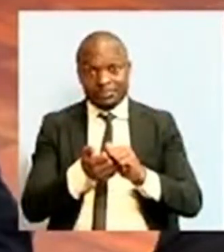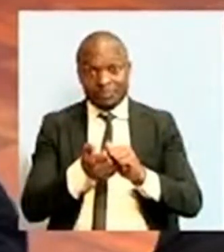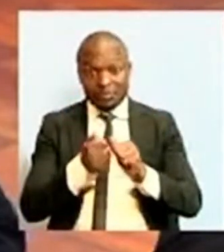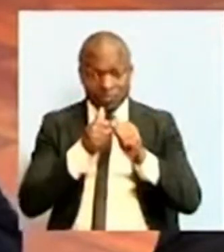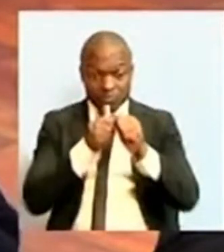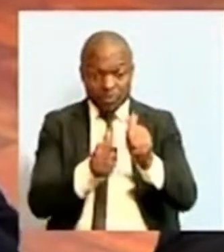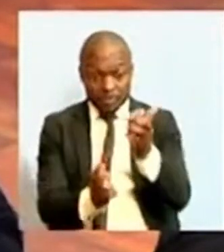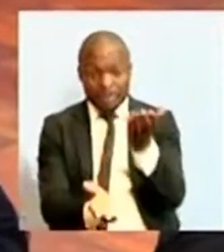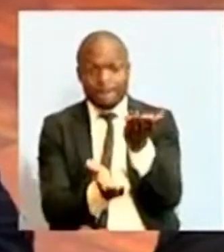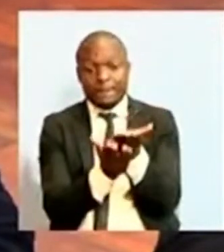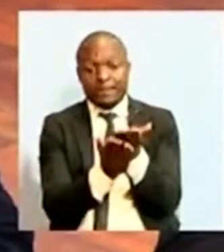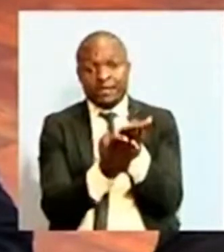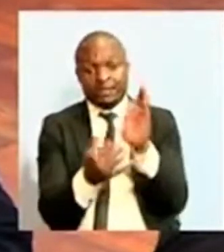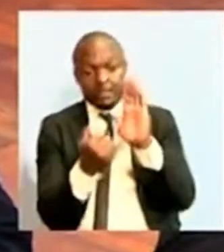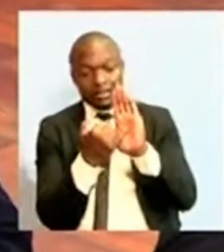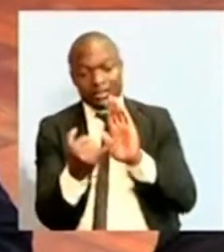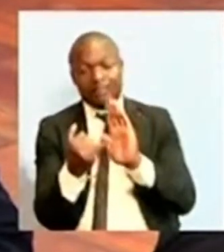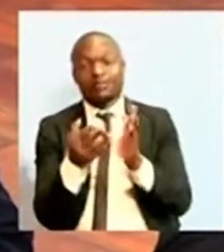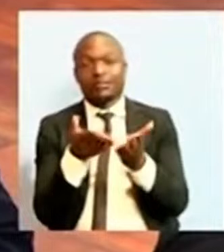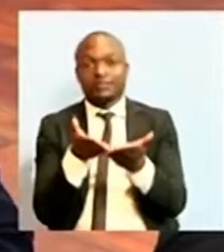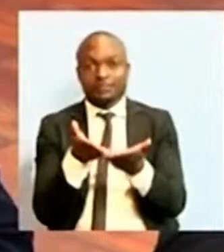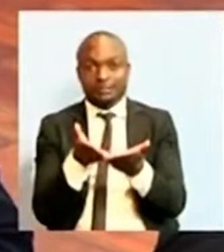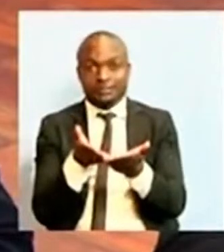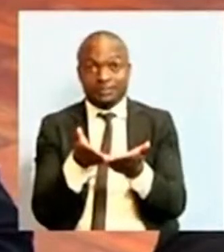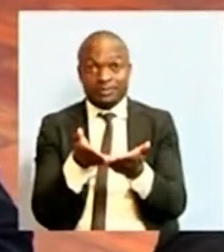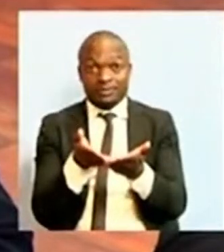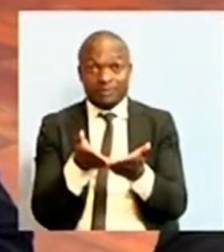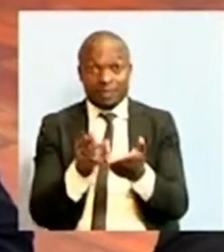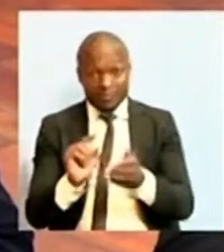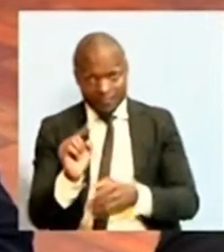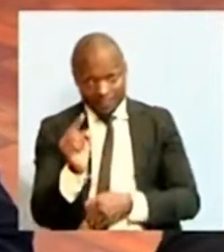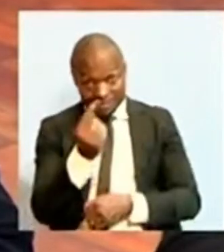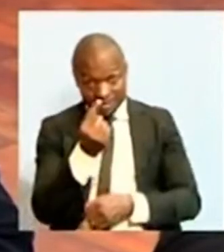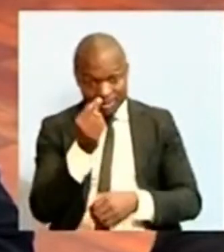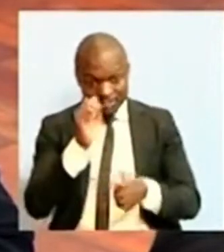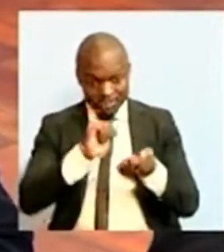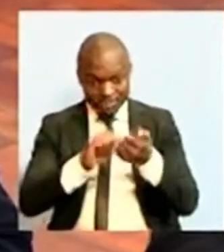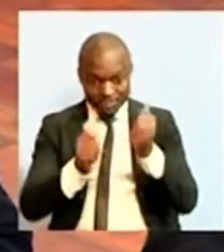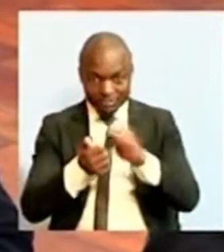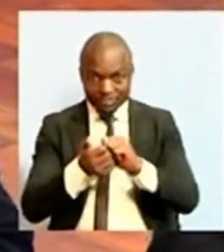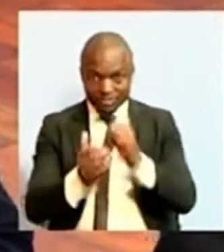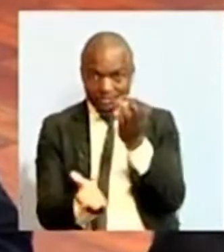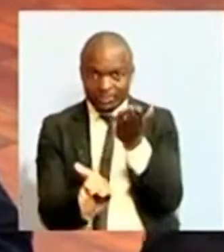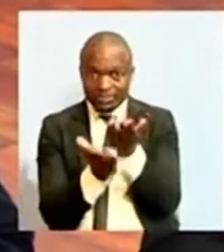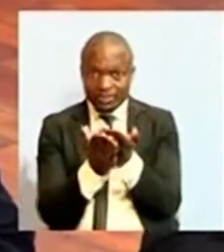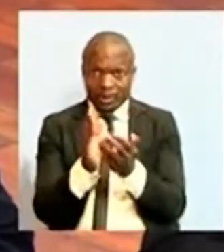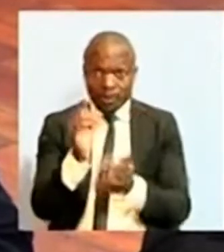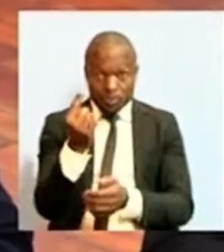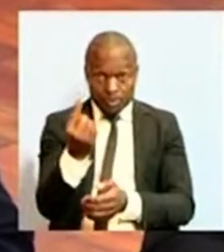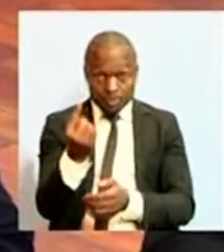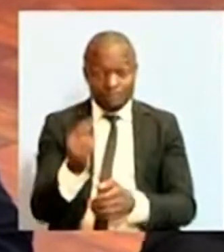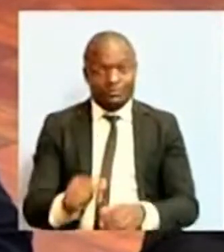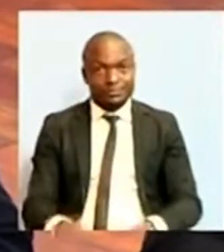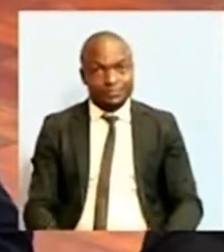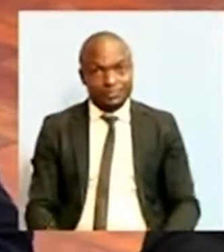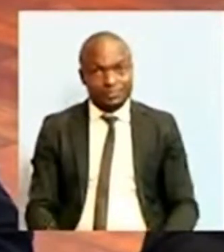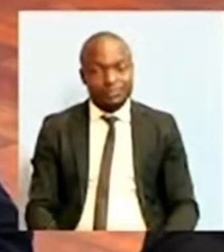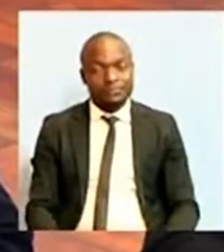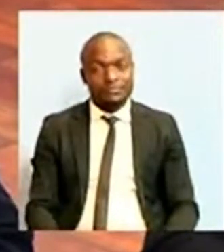appendix cited. So, Chair, our first query is on Appendix 1, and